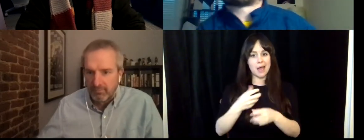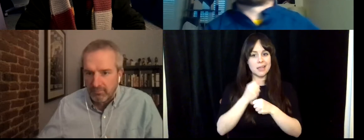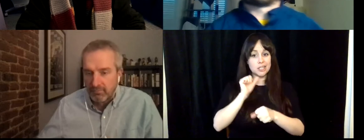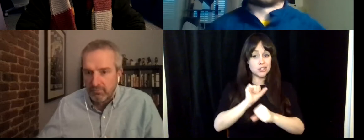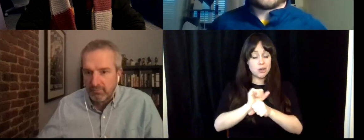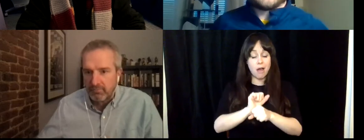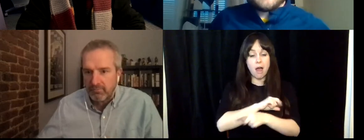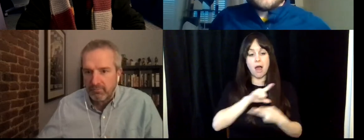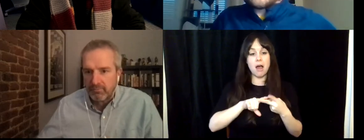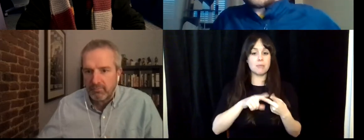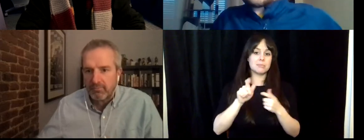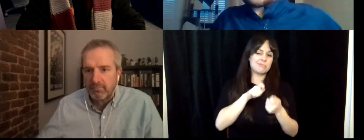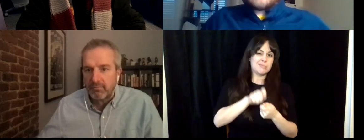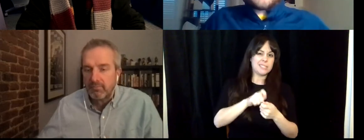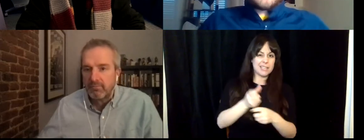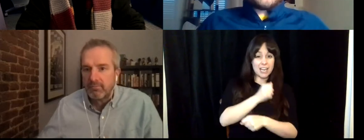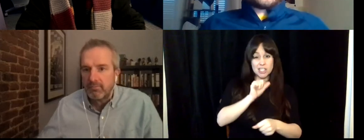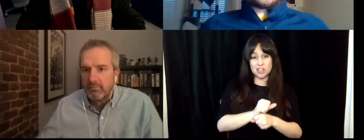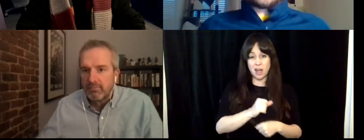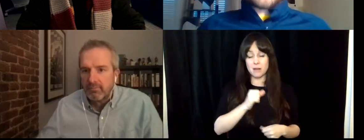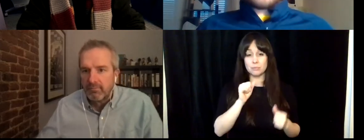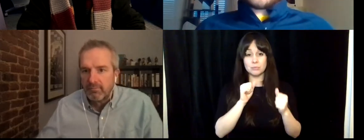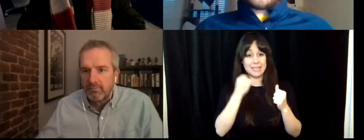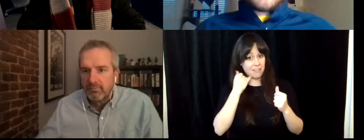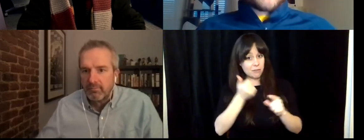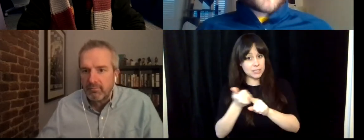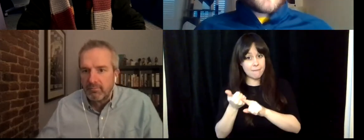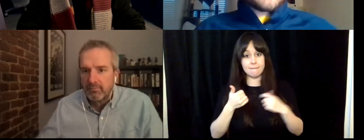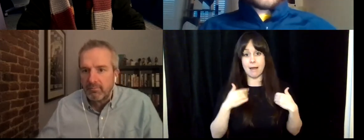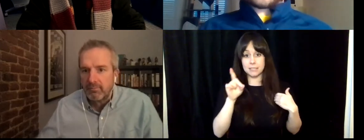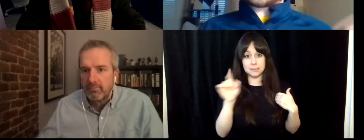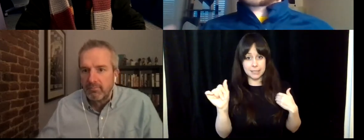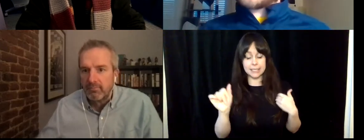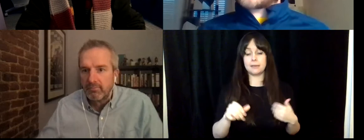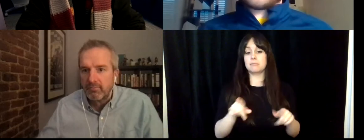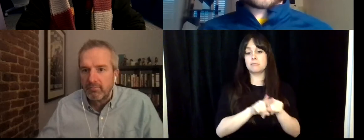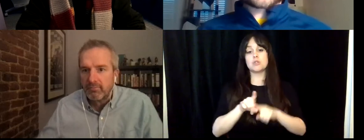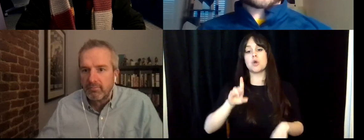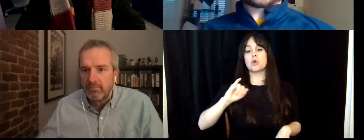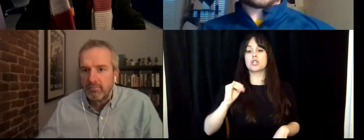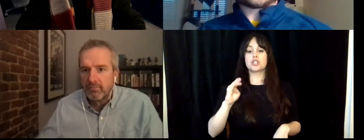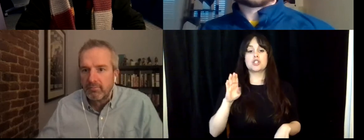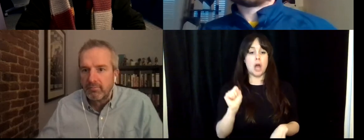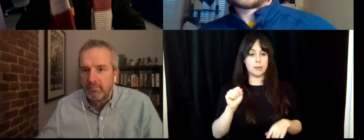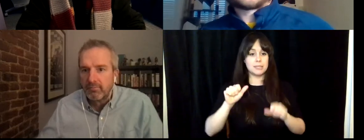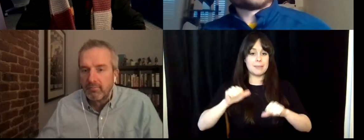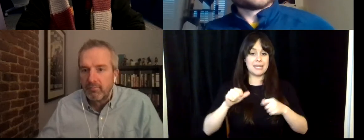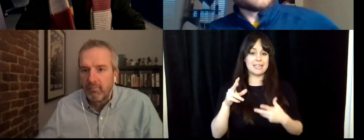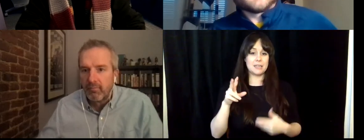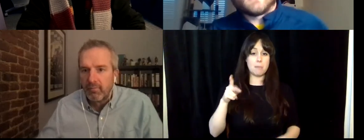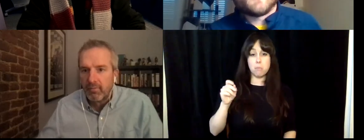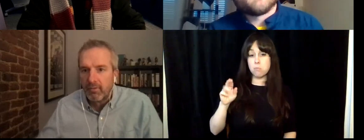getting jobs with a disability. You will also find Virginia Ability's Jobs Ability Portal, which helps connect individuals with disabilities to